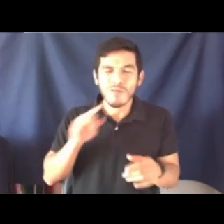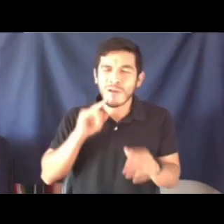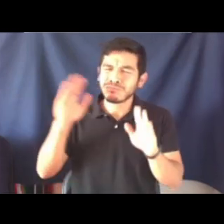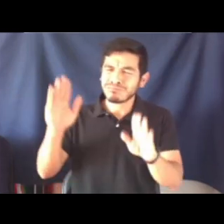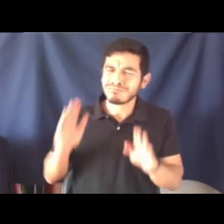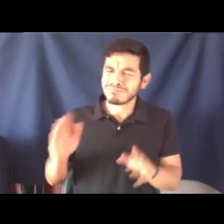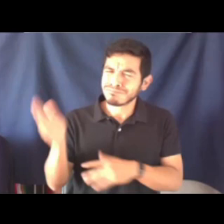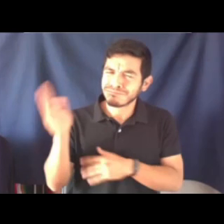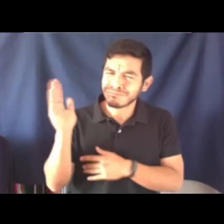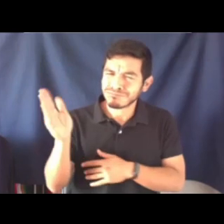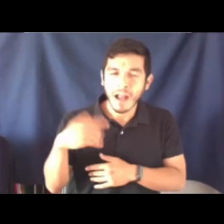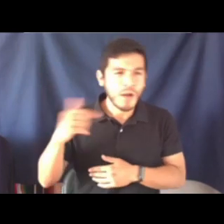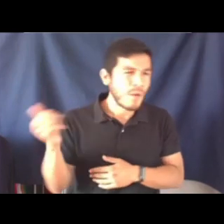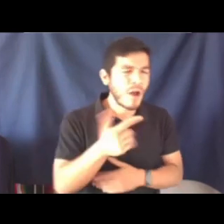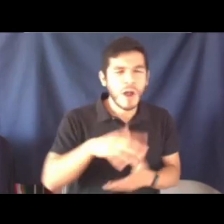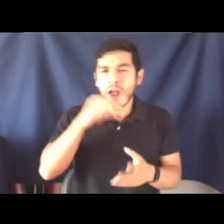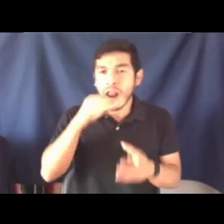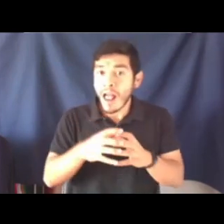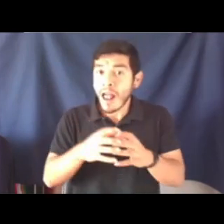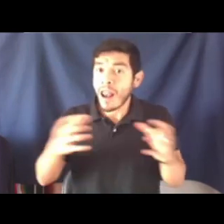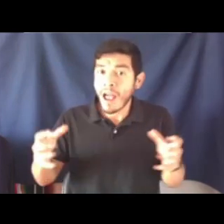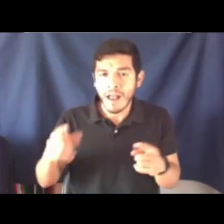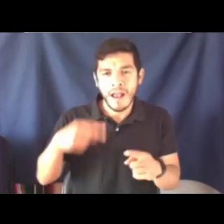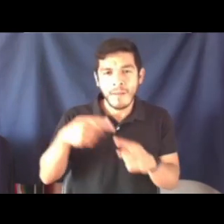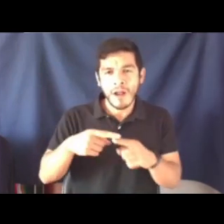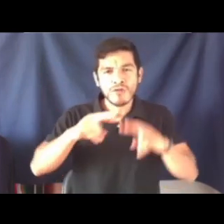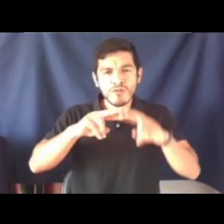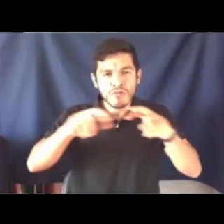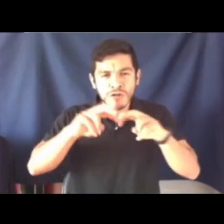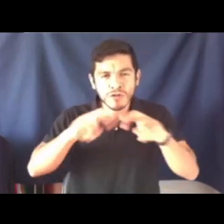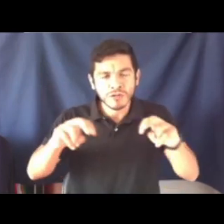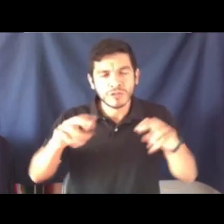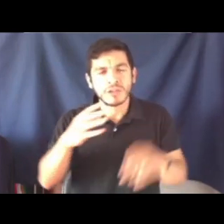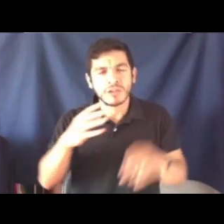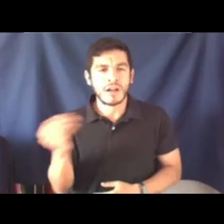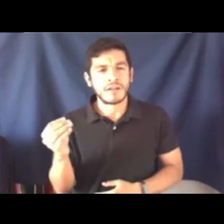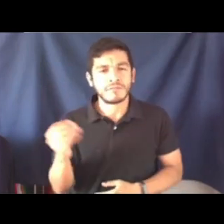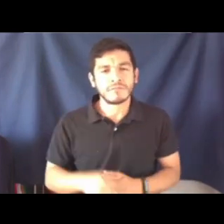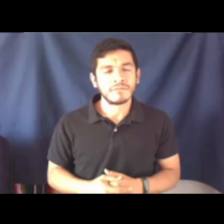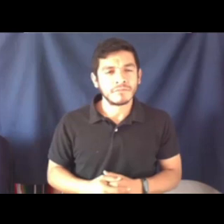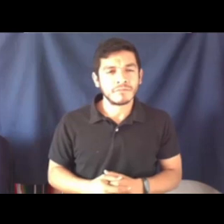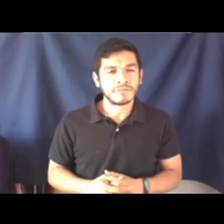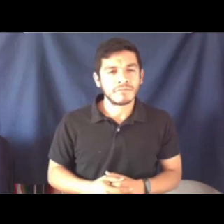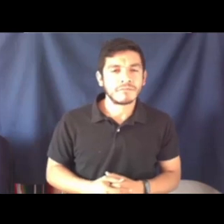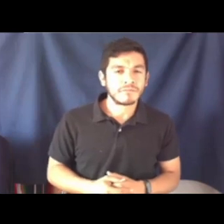to do an incredible presentation. I think we'll all learn a lot about the research and